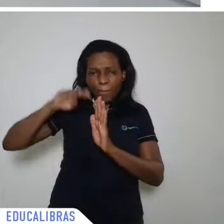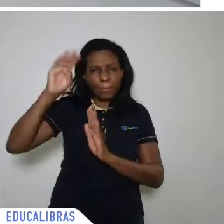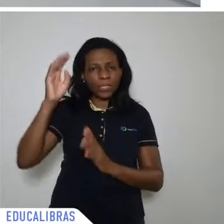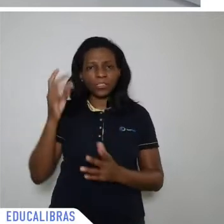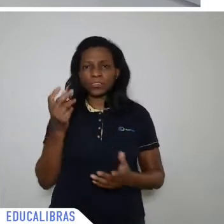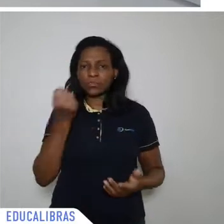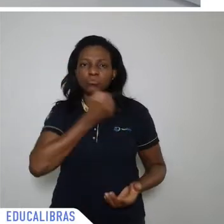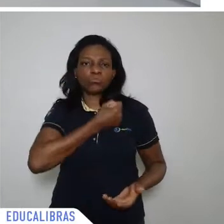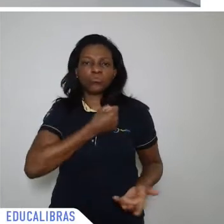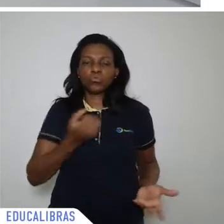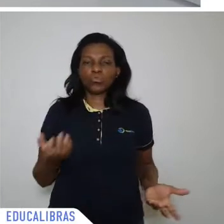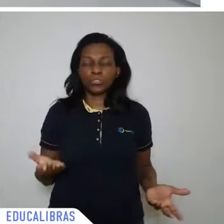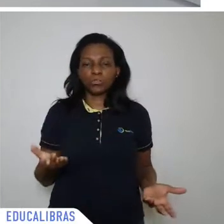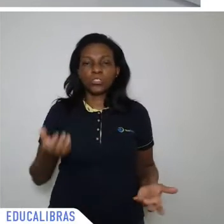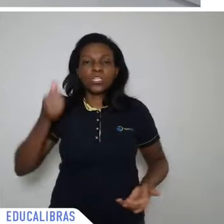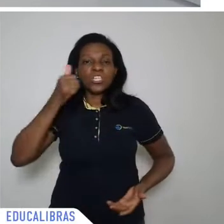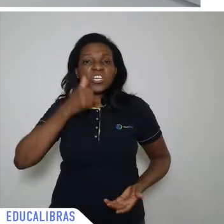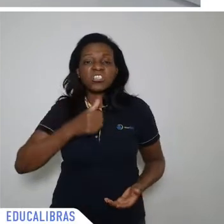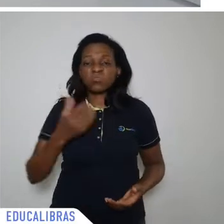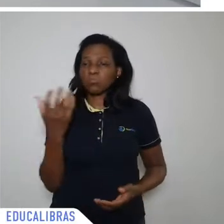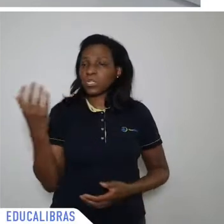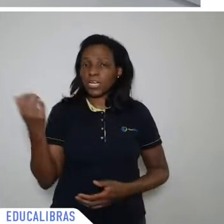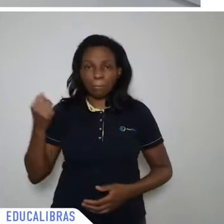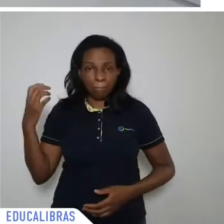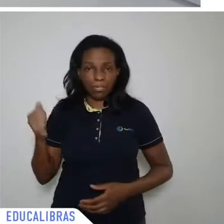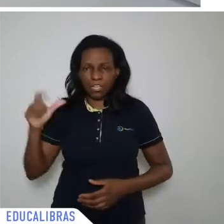are greater with Black women,